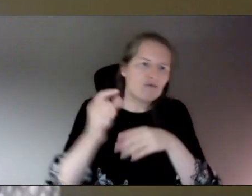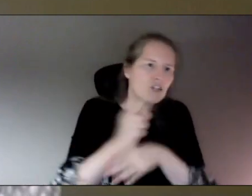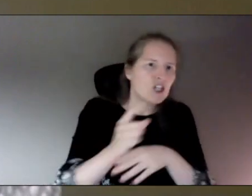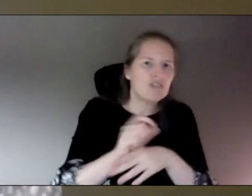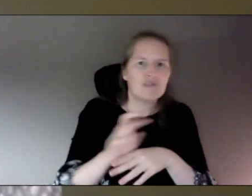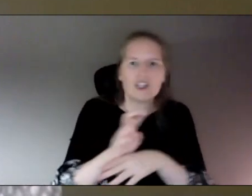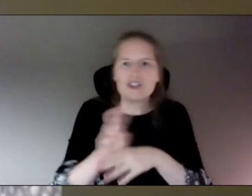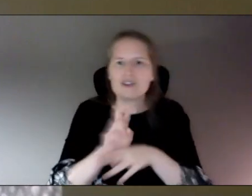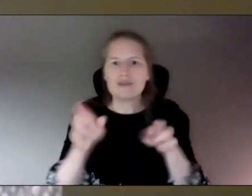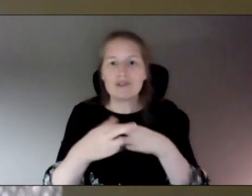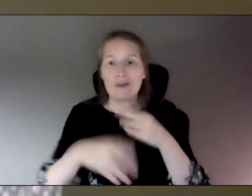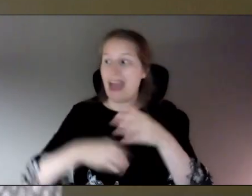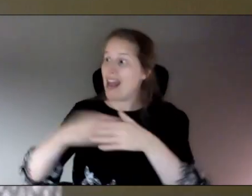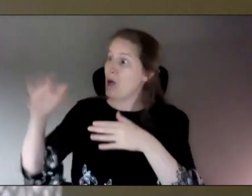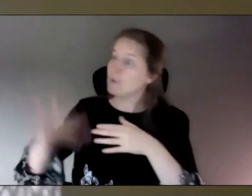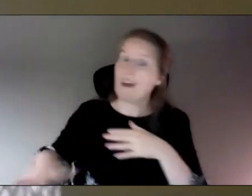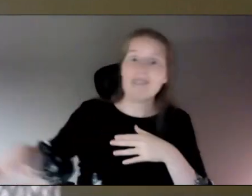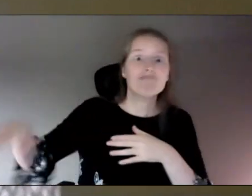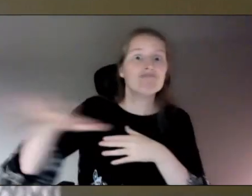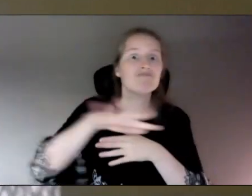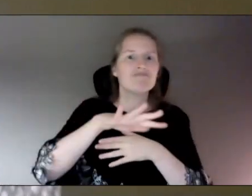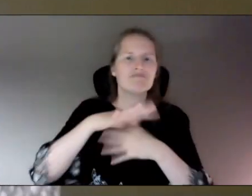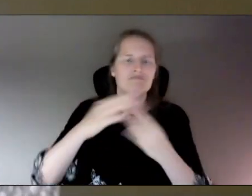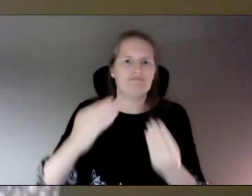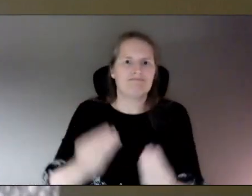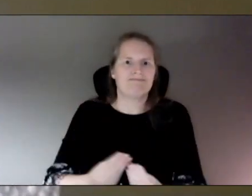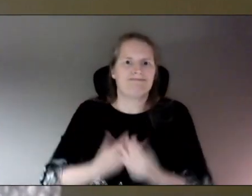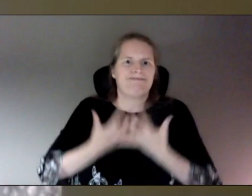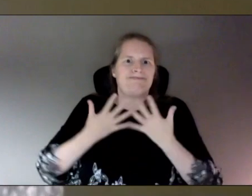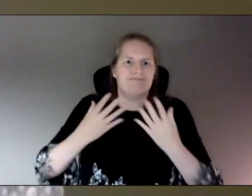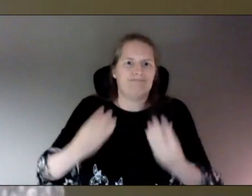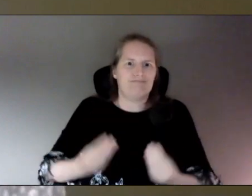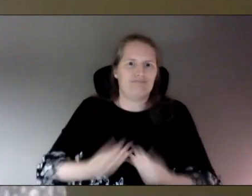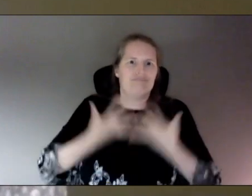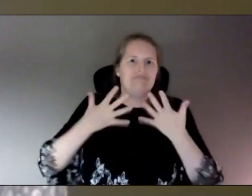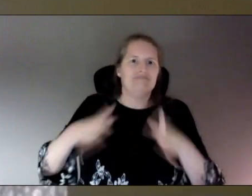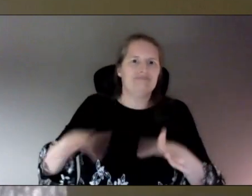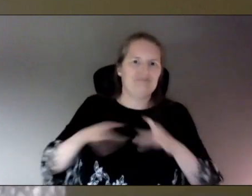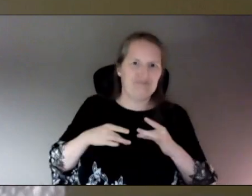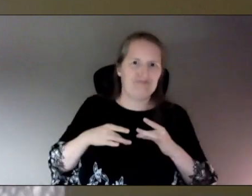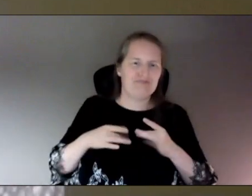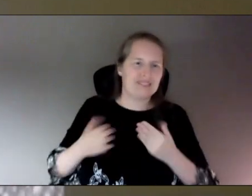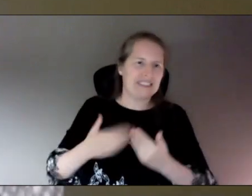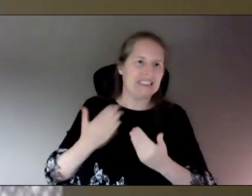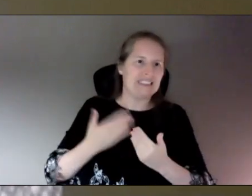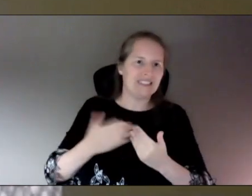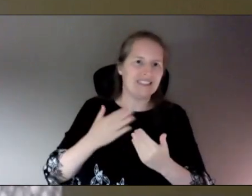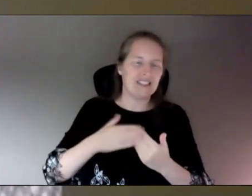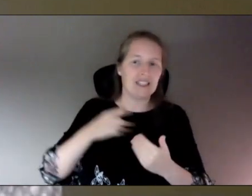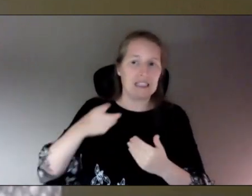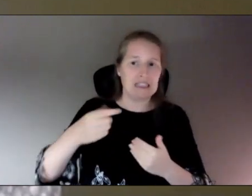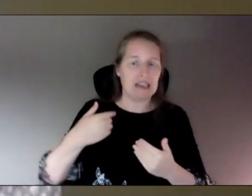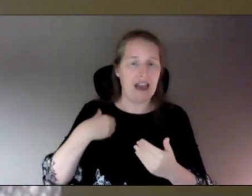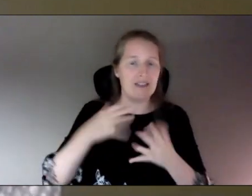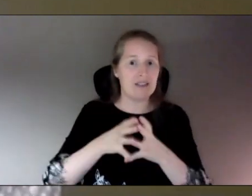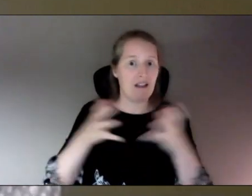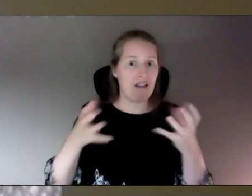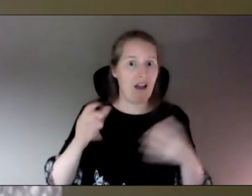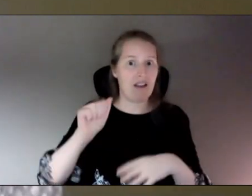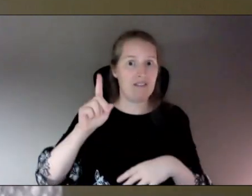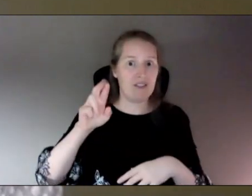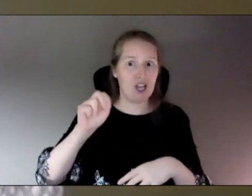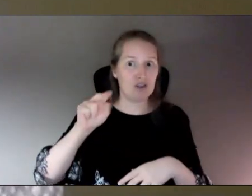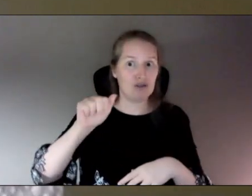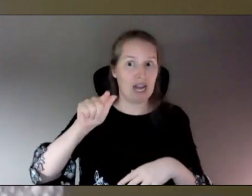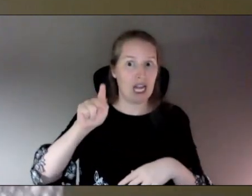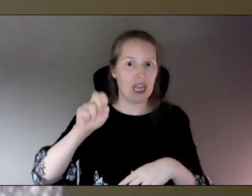of the rehearsal room, was palpable and contagious. He runs on adrenaline when those brainstorm